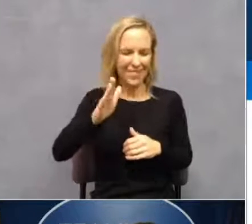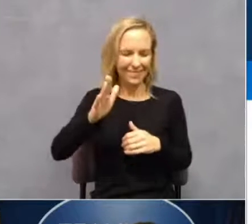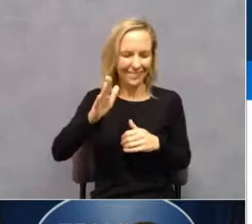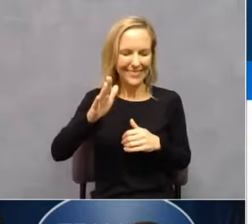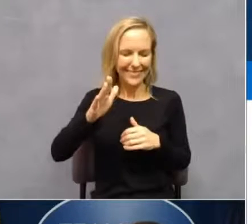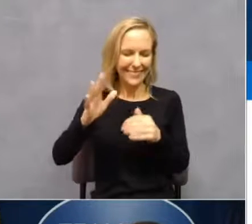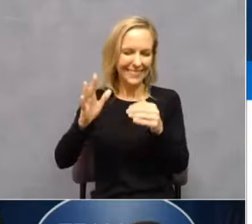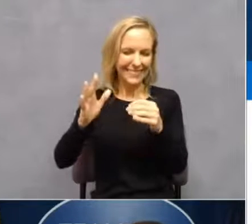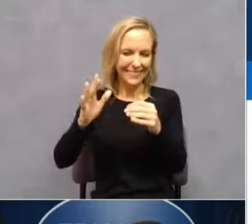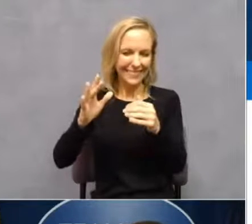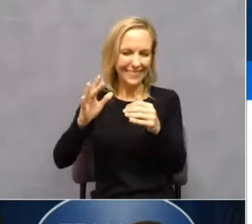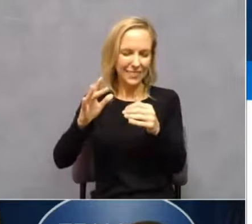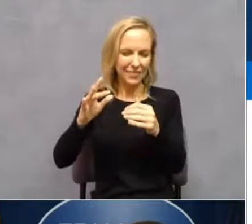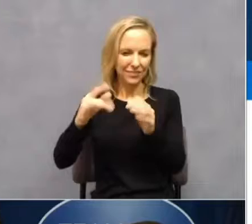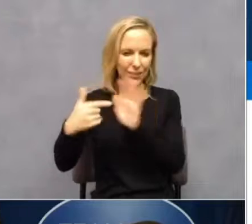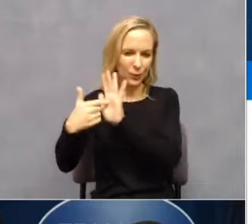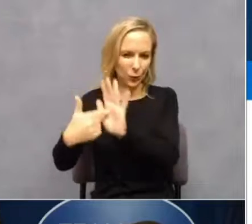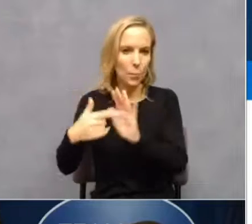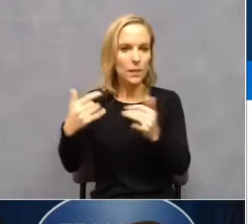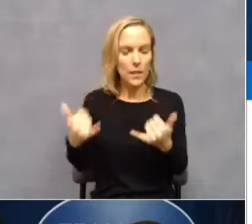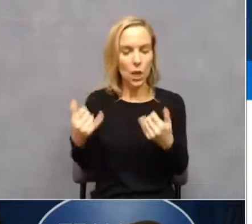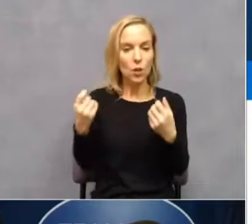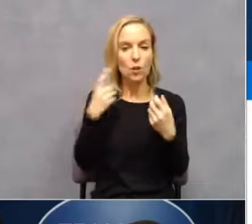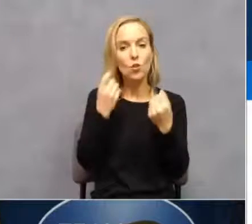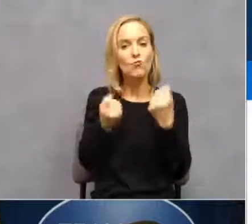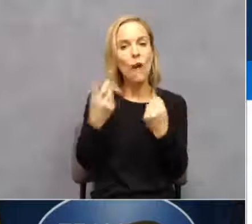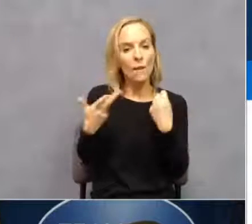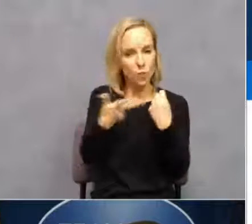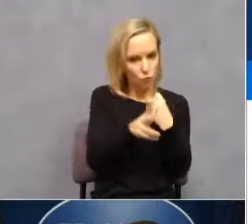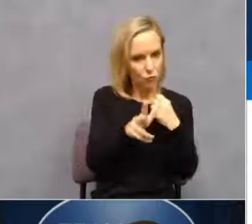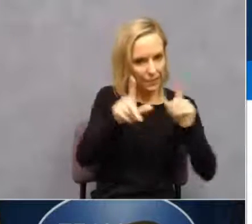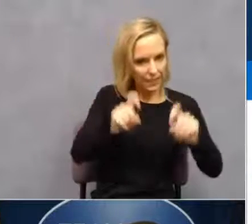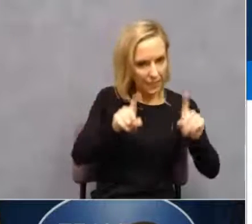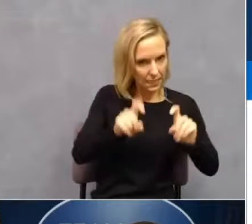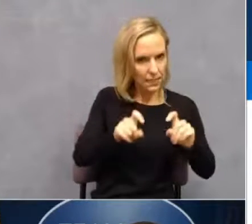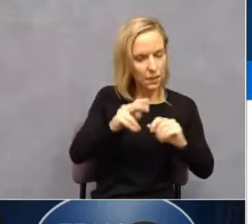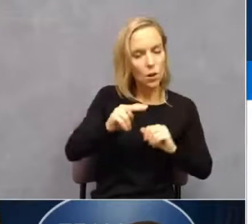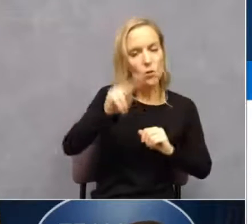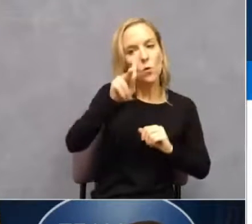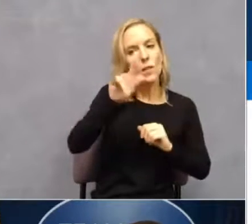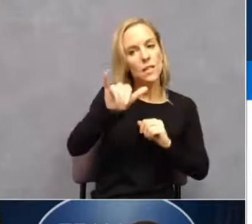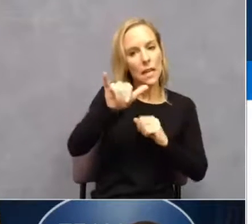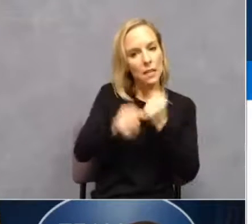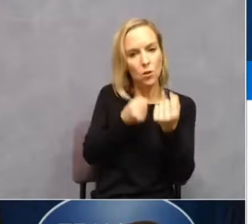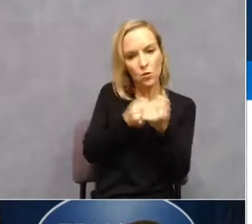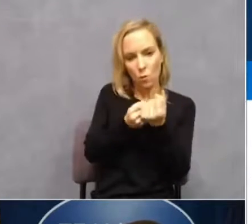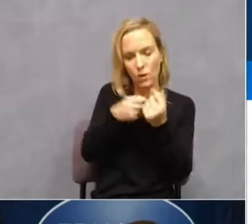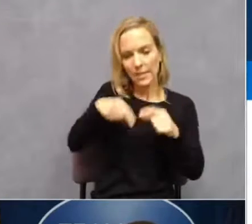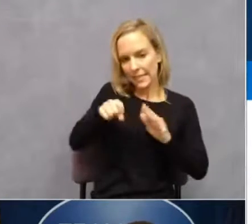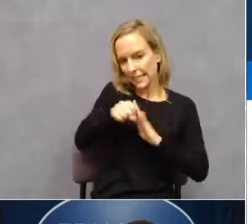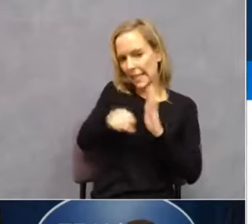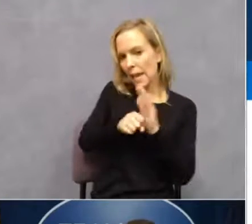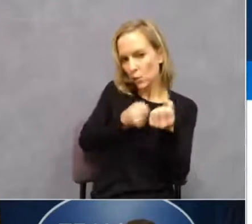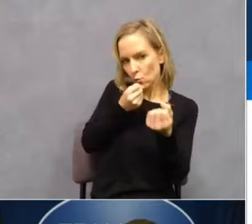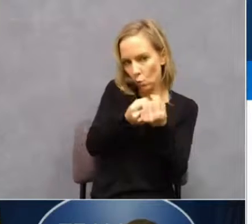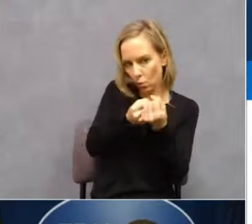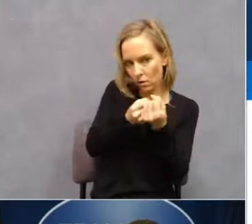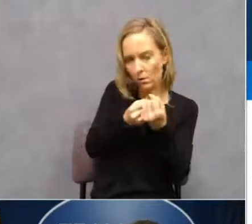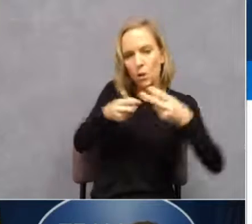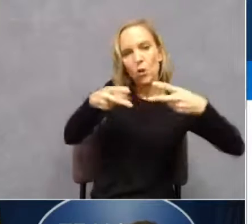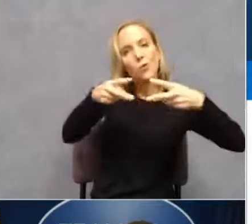Again, this is drive-through testing in Northern Kentucky supported by the state. These are the 2 Northern